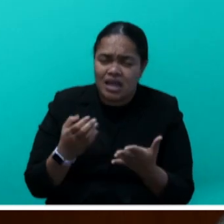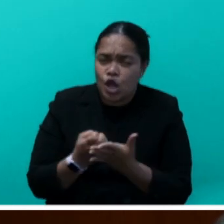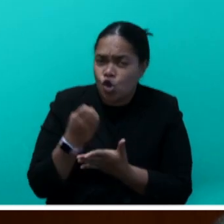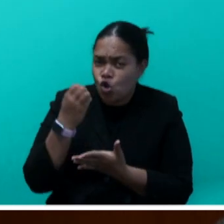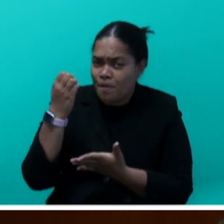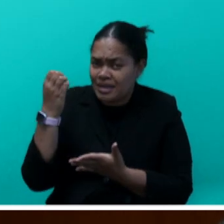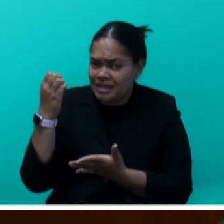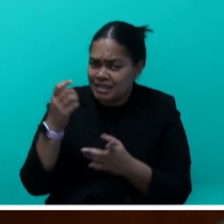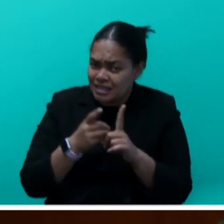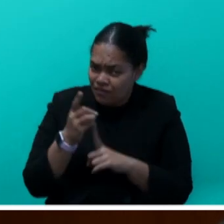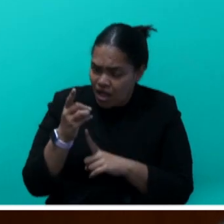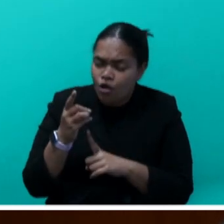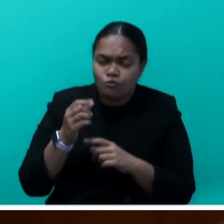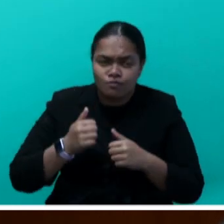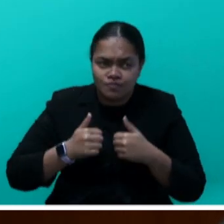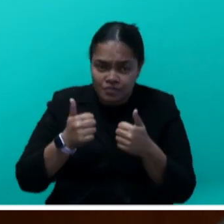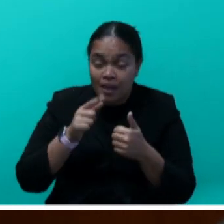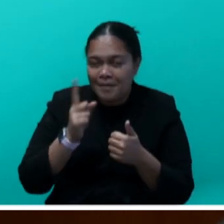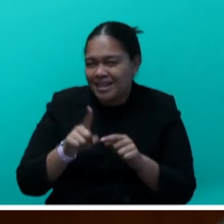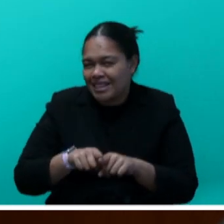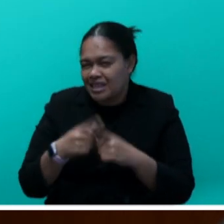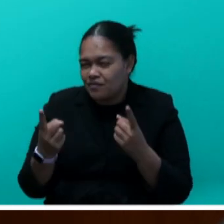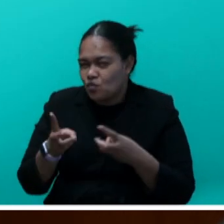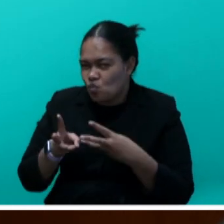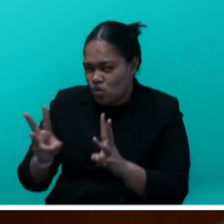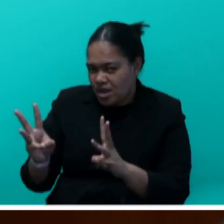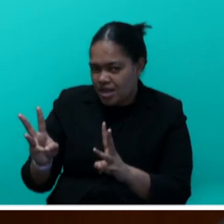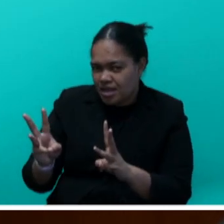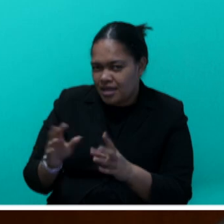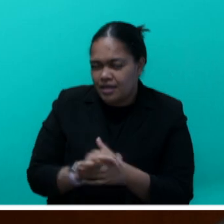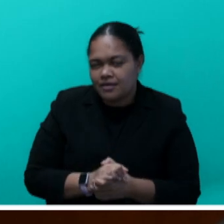development, it is on a different scale, much different scale.